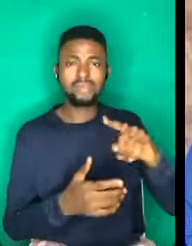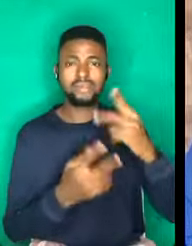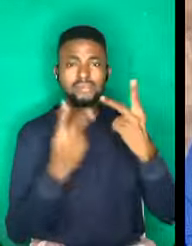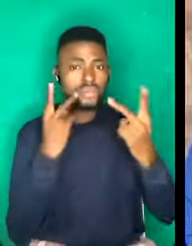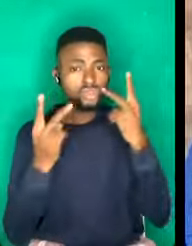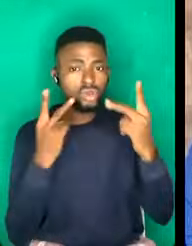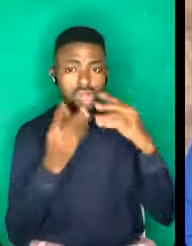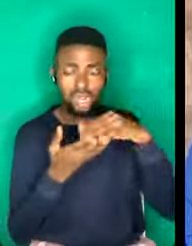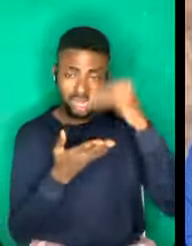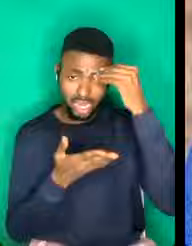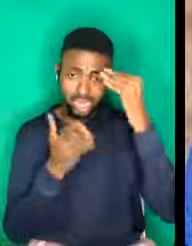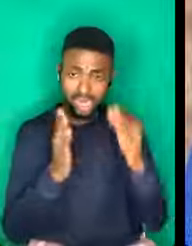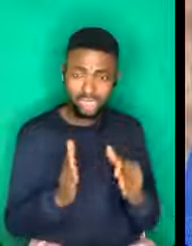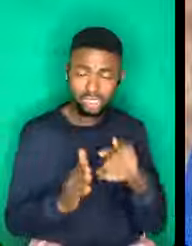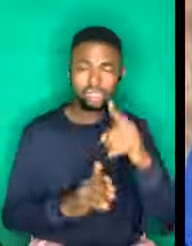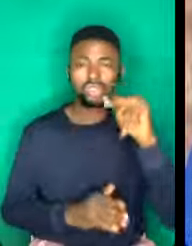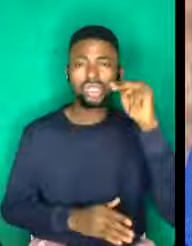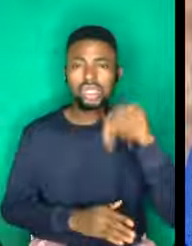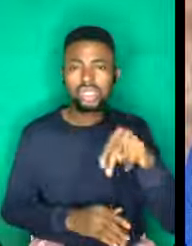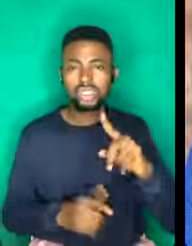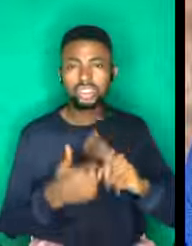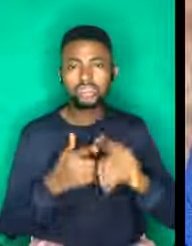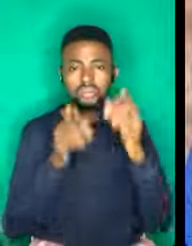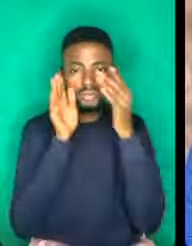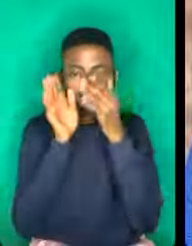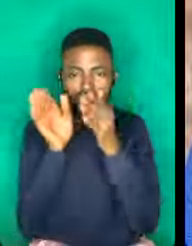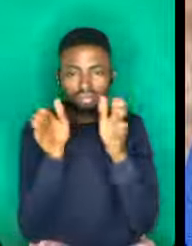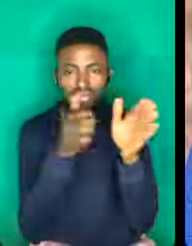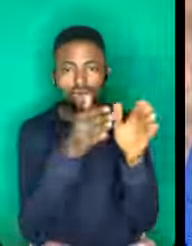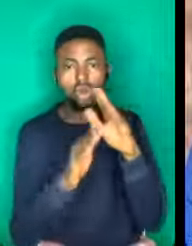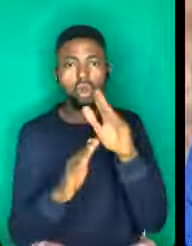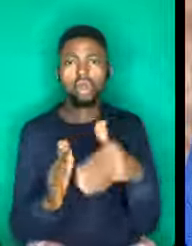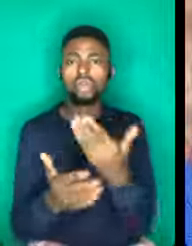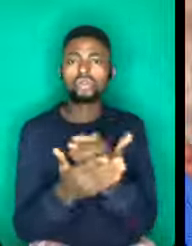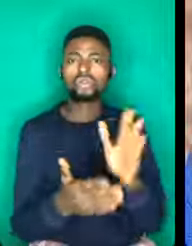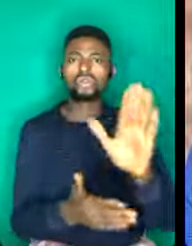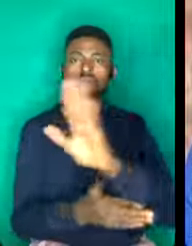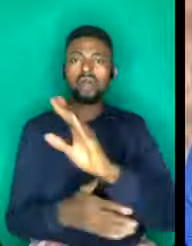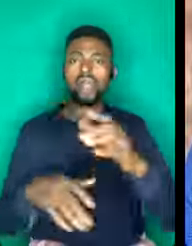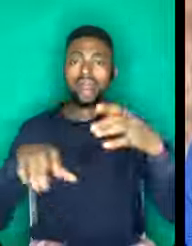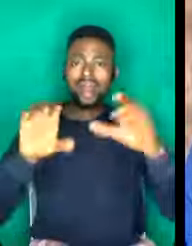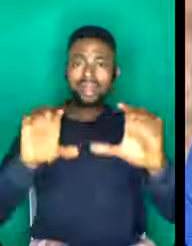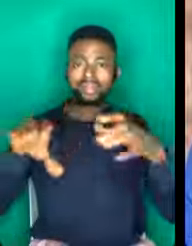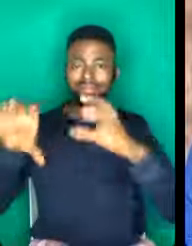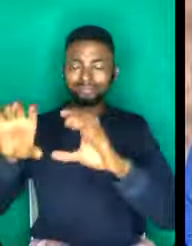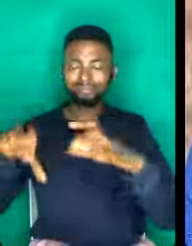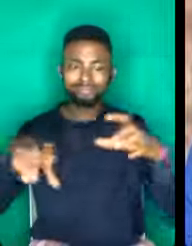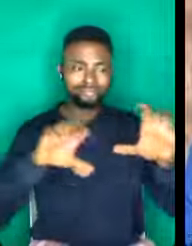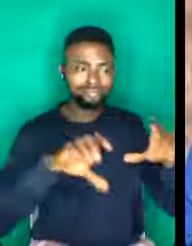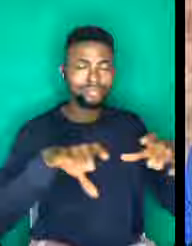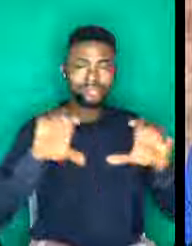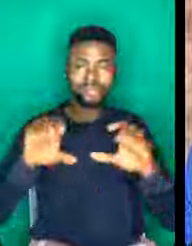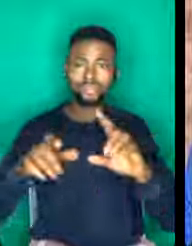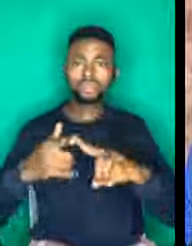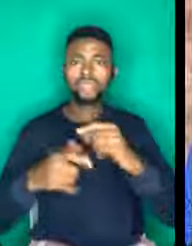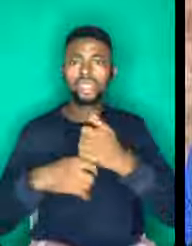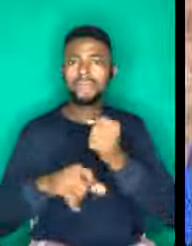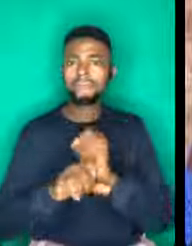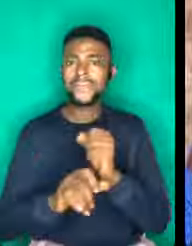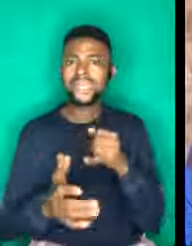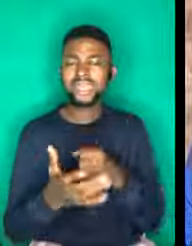tailor all your classes to make it a